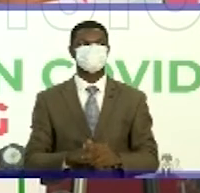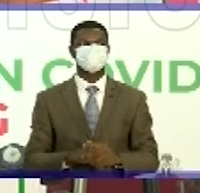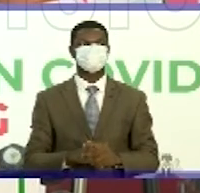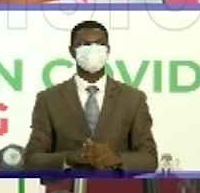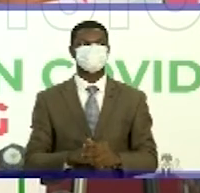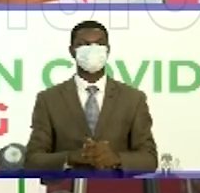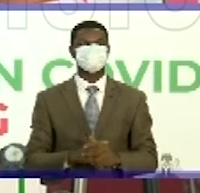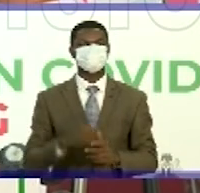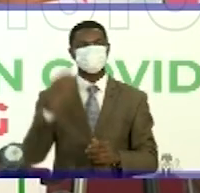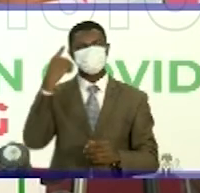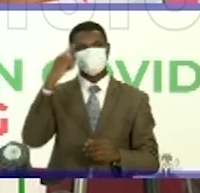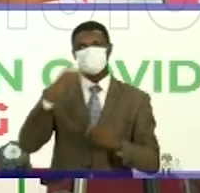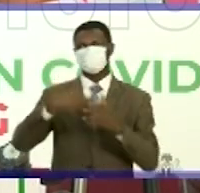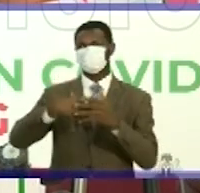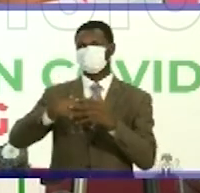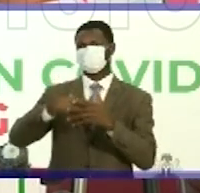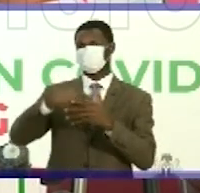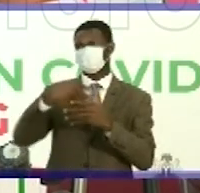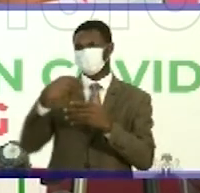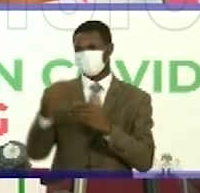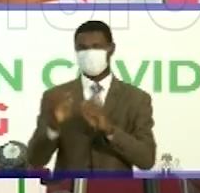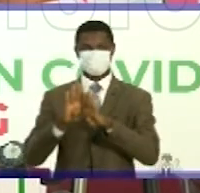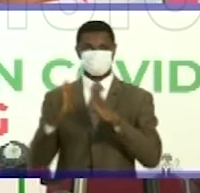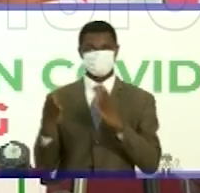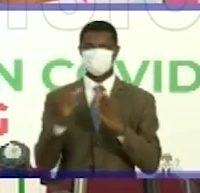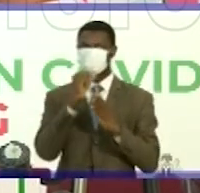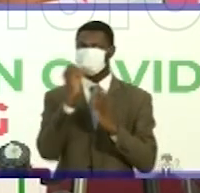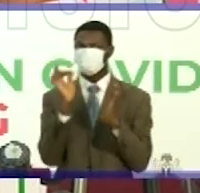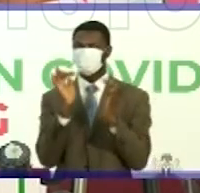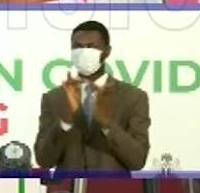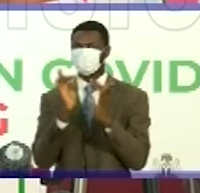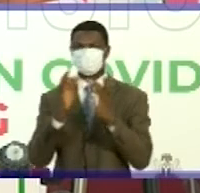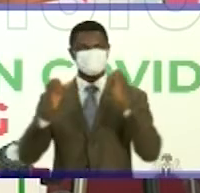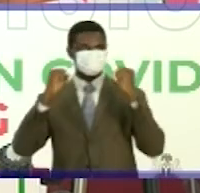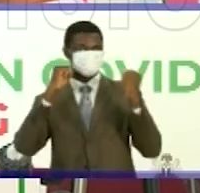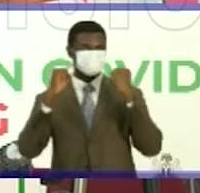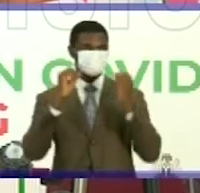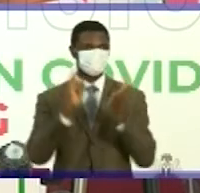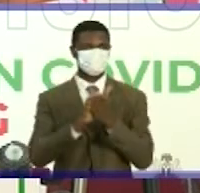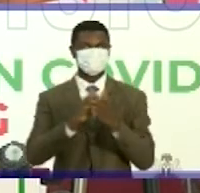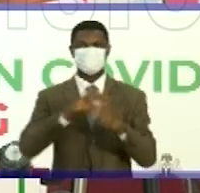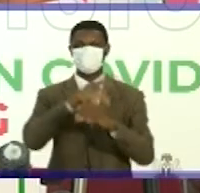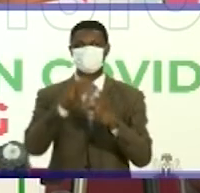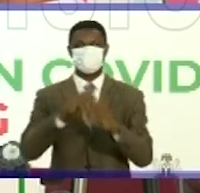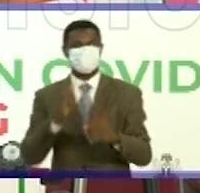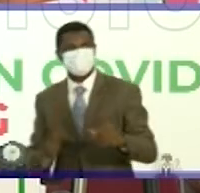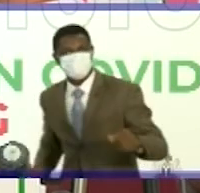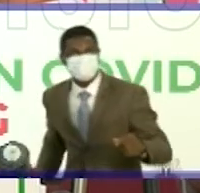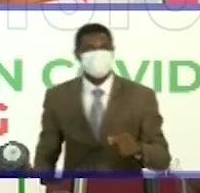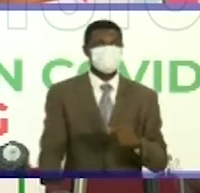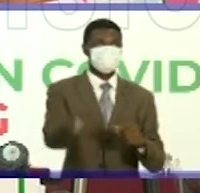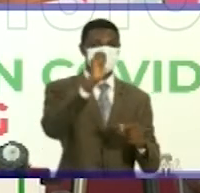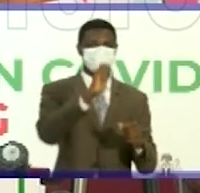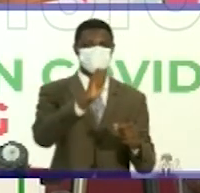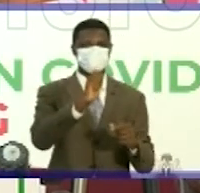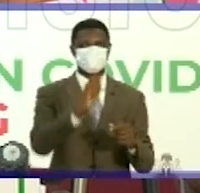For outdoor non-contact sports, this includes lawn tennis, table tennis,